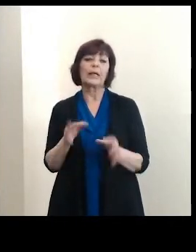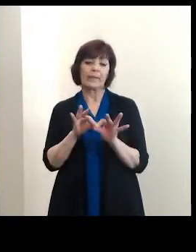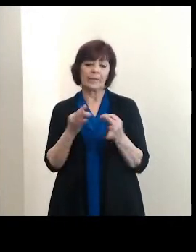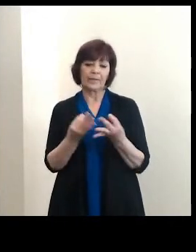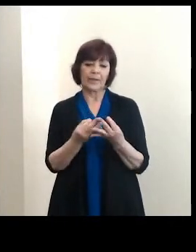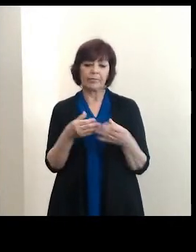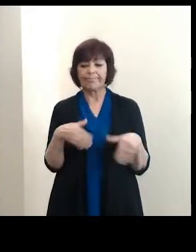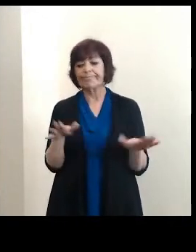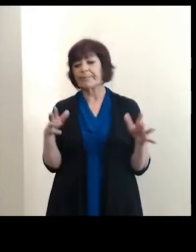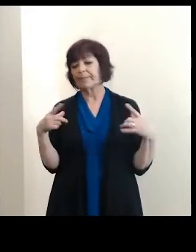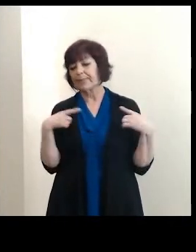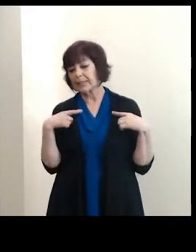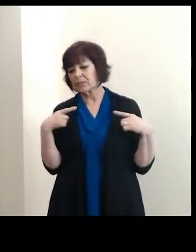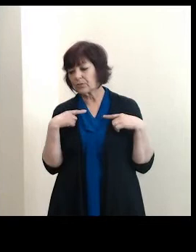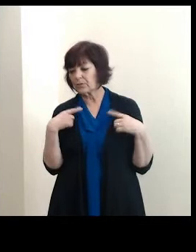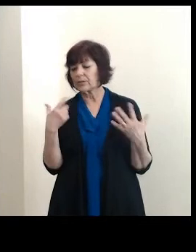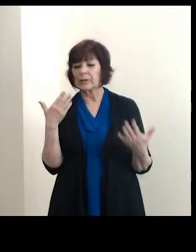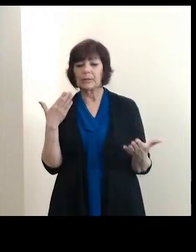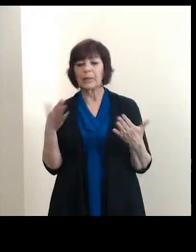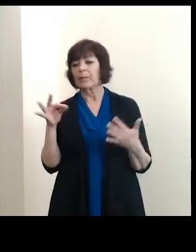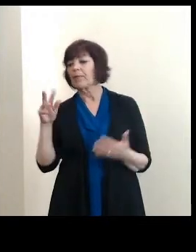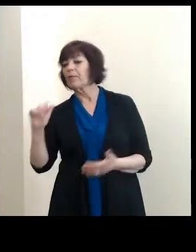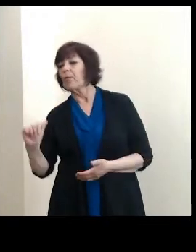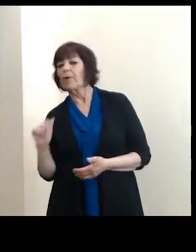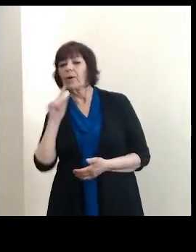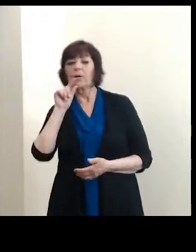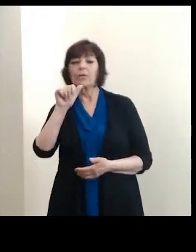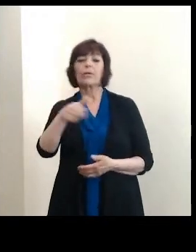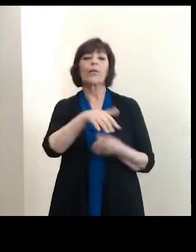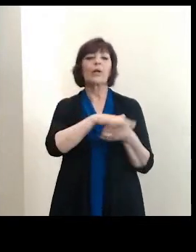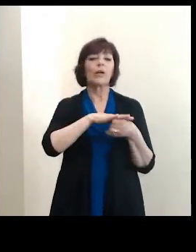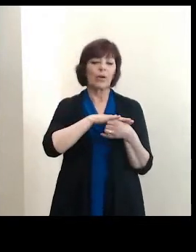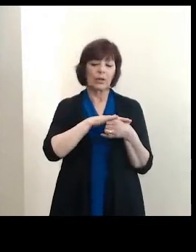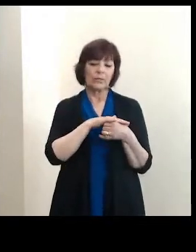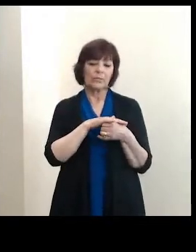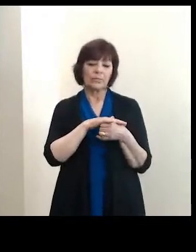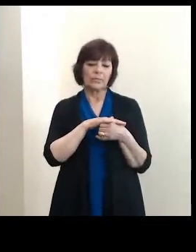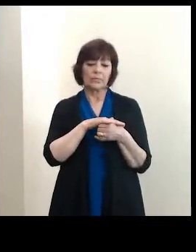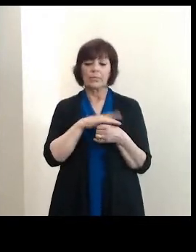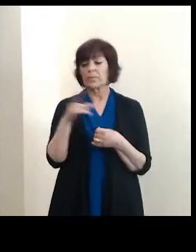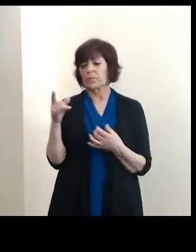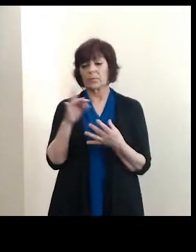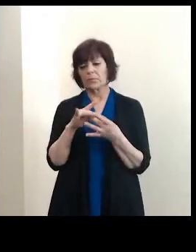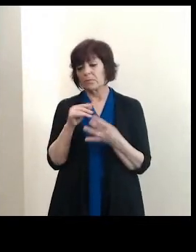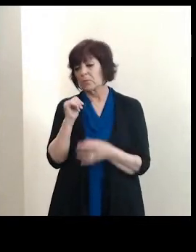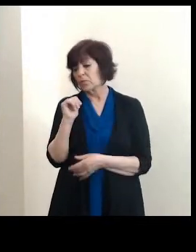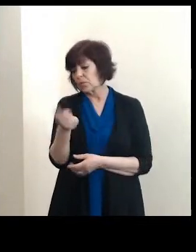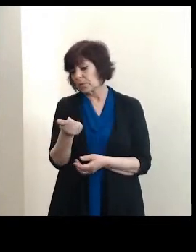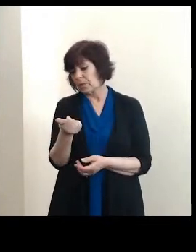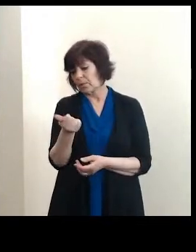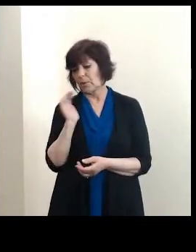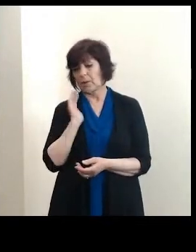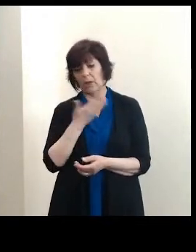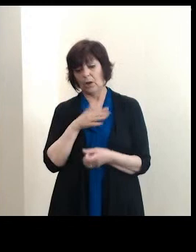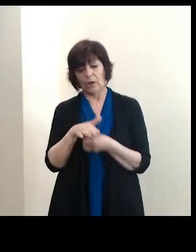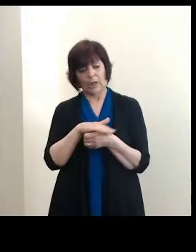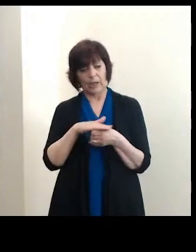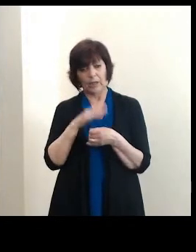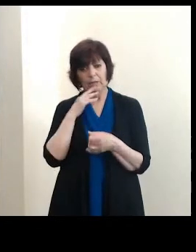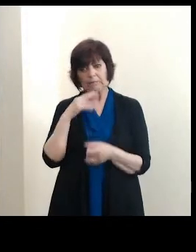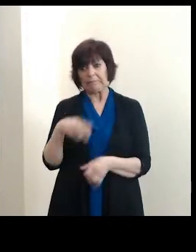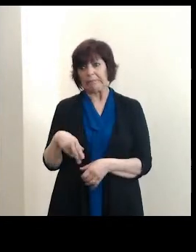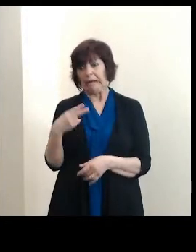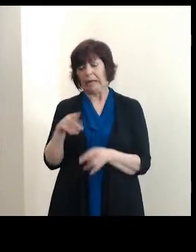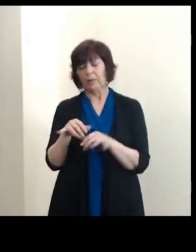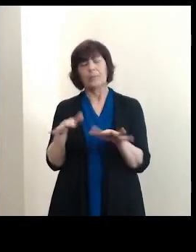on vacation. A lot of them may be in Florida or other areas. What you said yourself, our area is an area of high